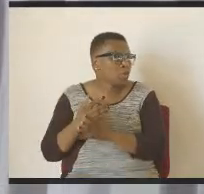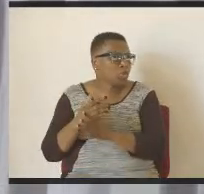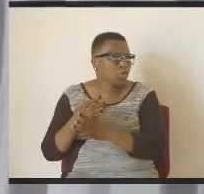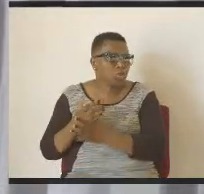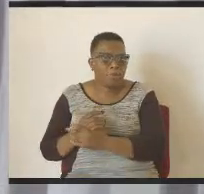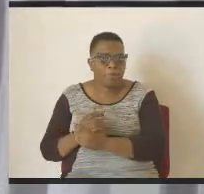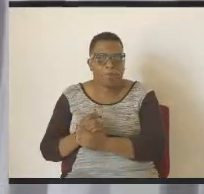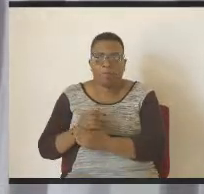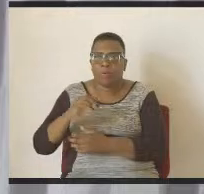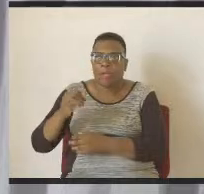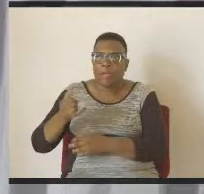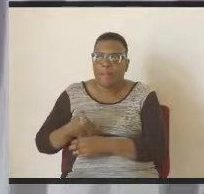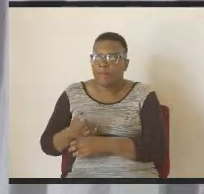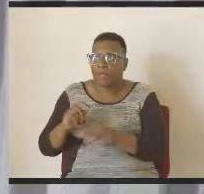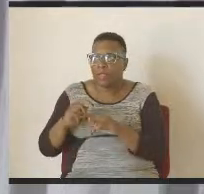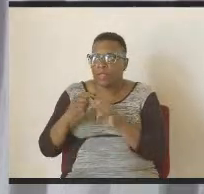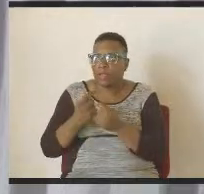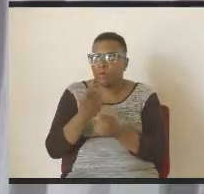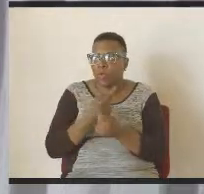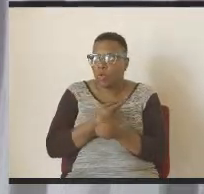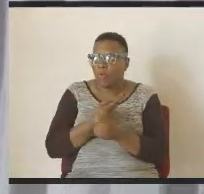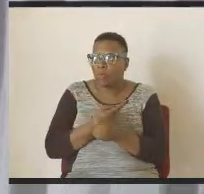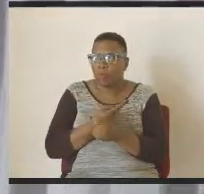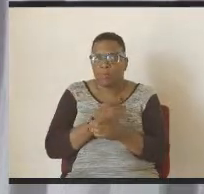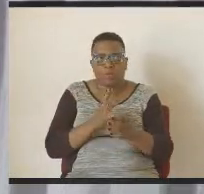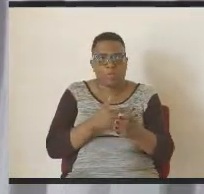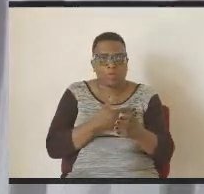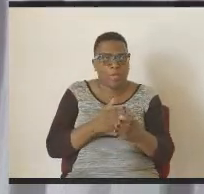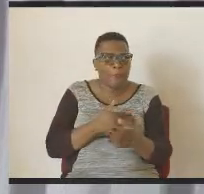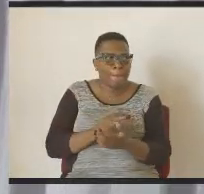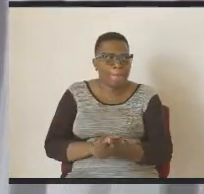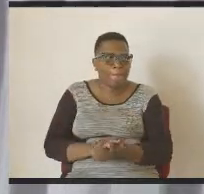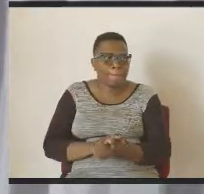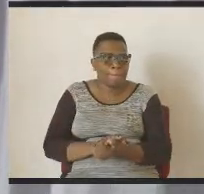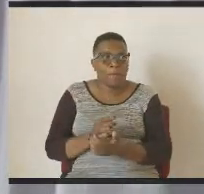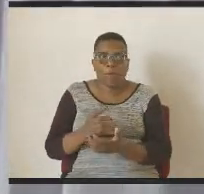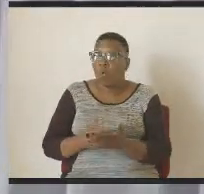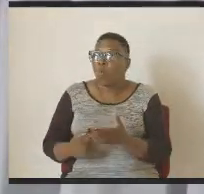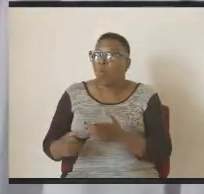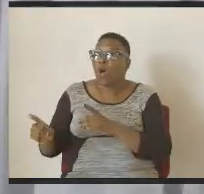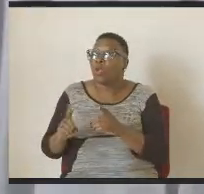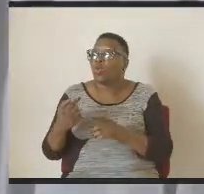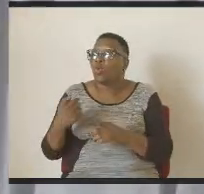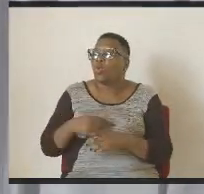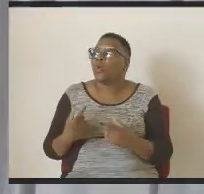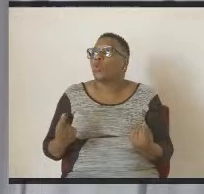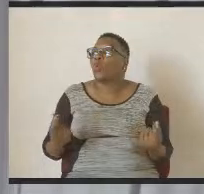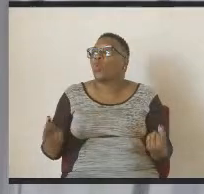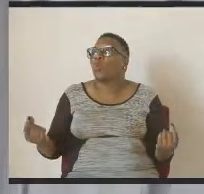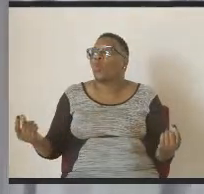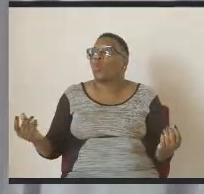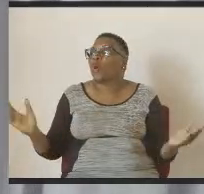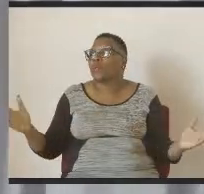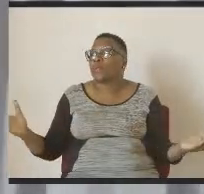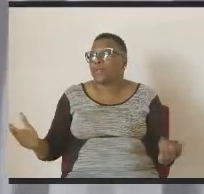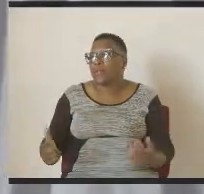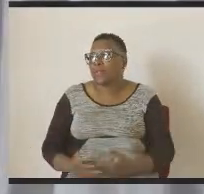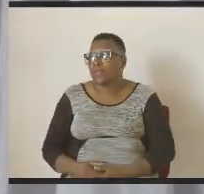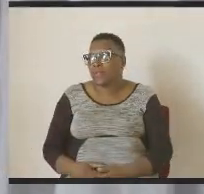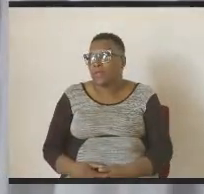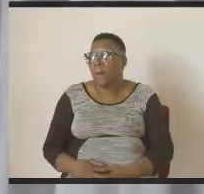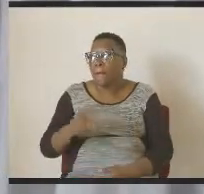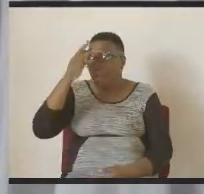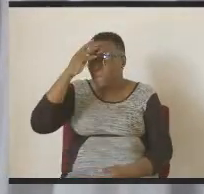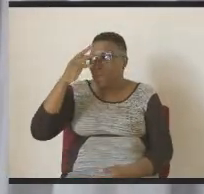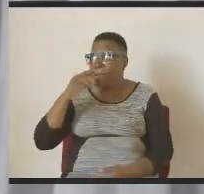going to invite the praise team to come back. But what do we do? What do we do? And we jump into Matthew